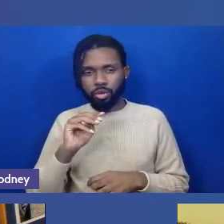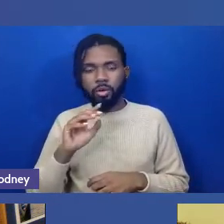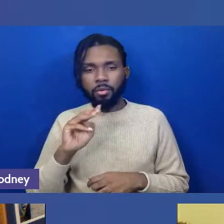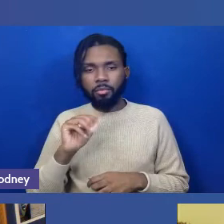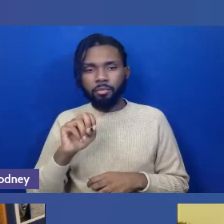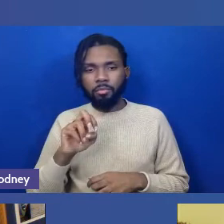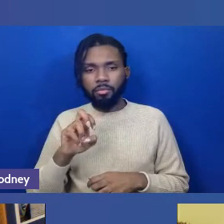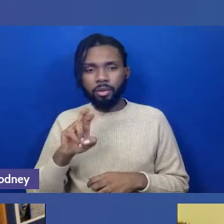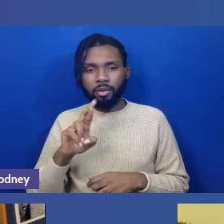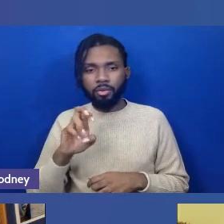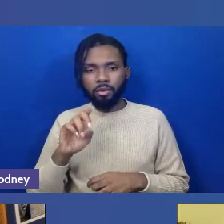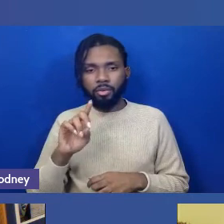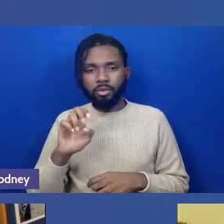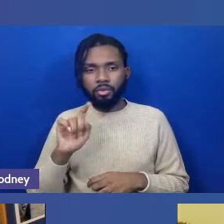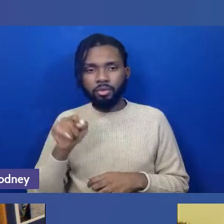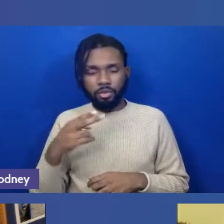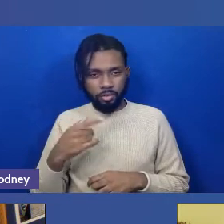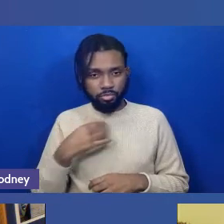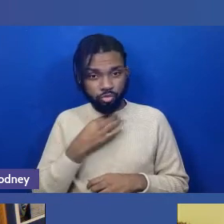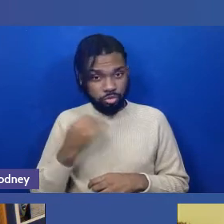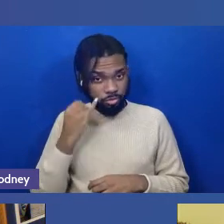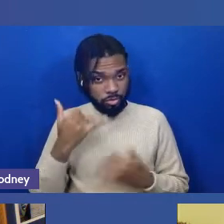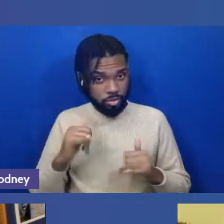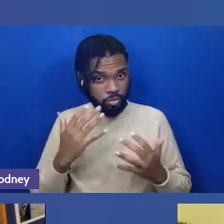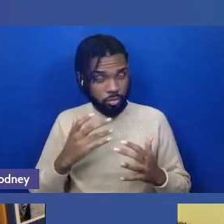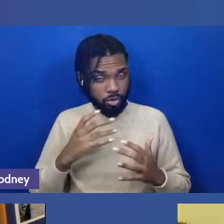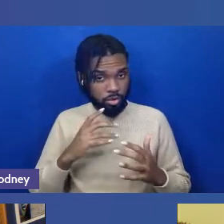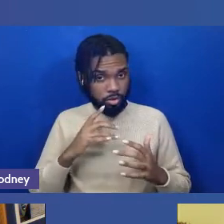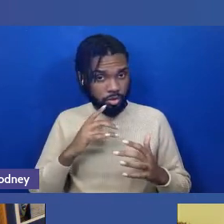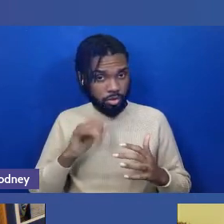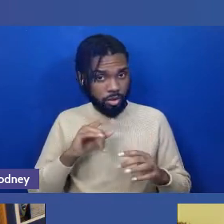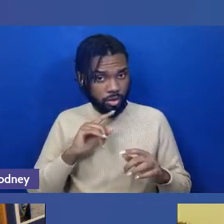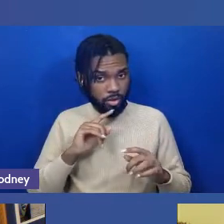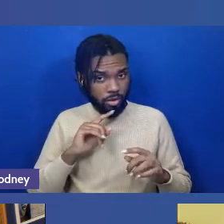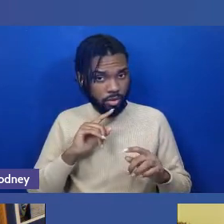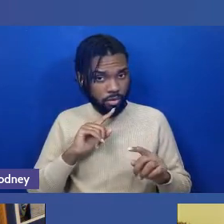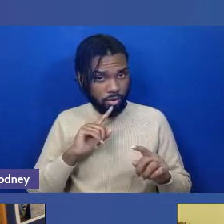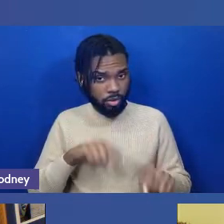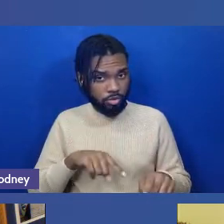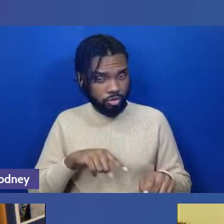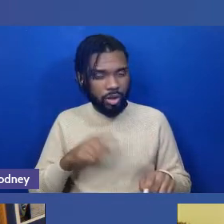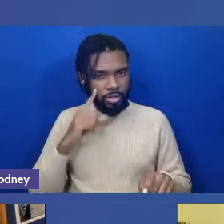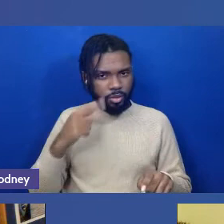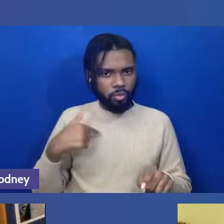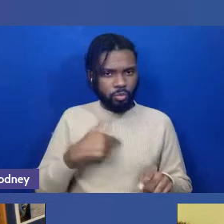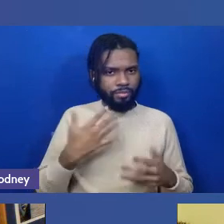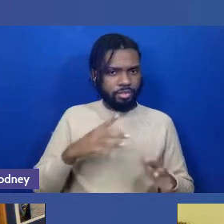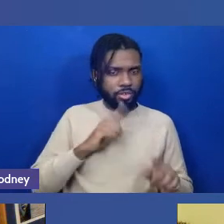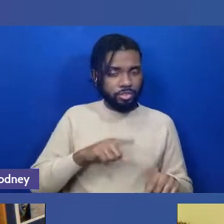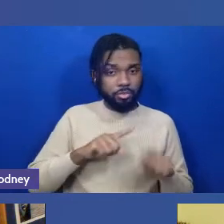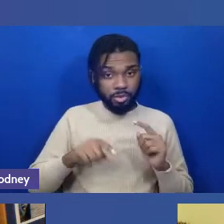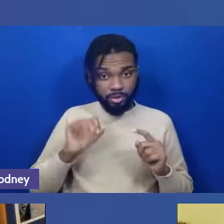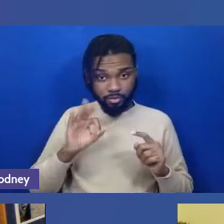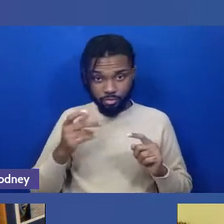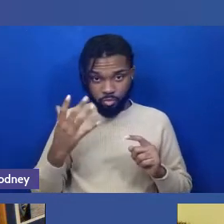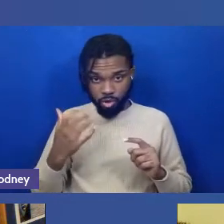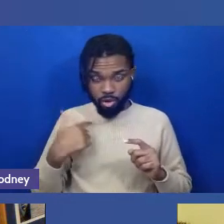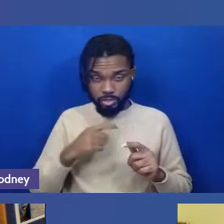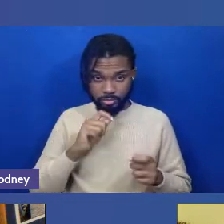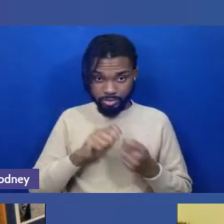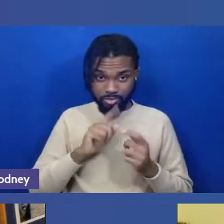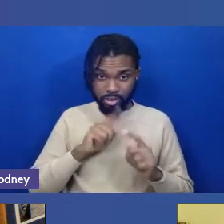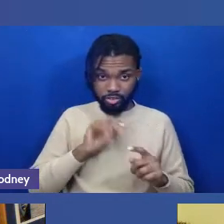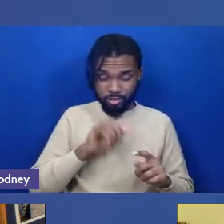to get an answer to that question. I think we might have answered it, but please give a ping if you'd like us to speak specifically to it. Otherwise, I'm going to